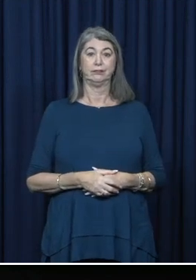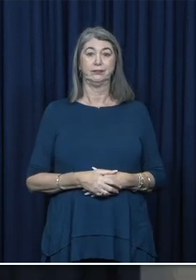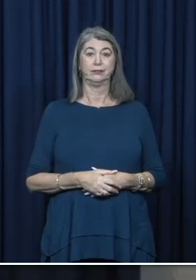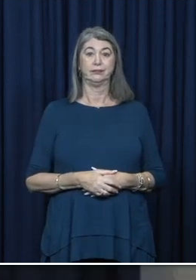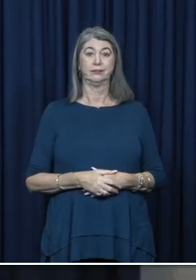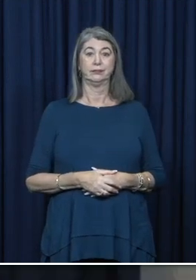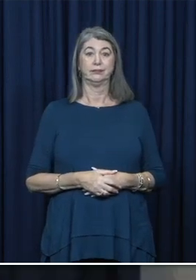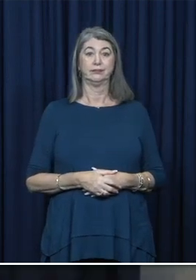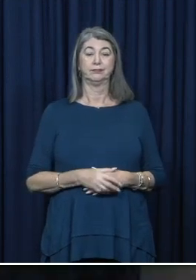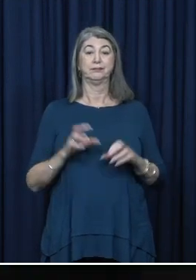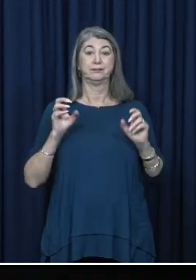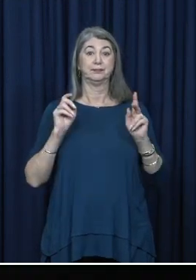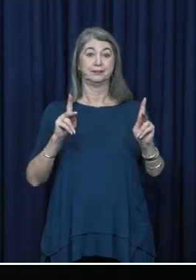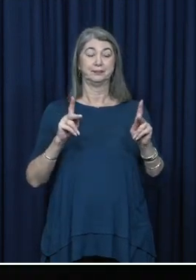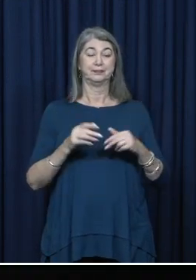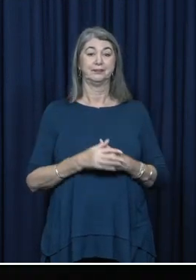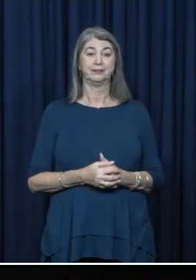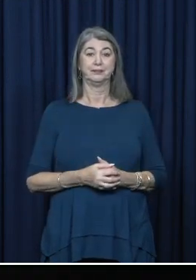And okay.